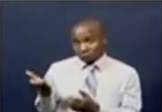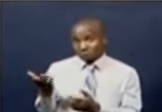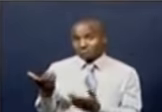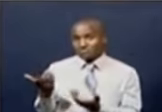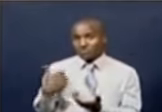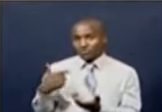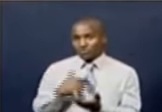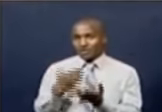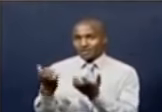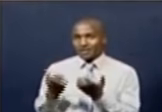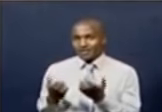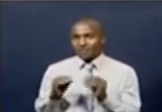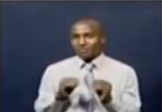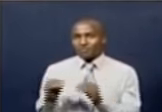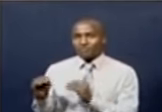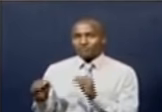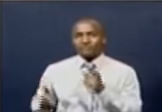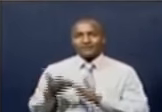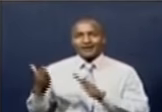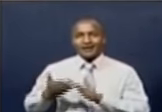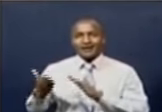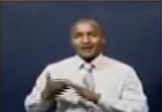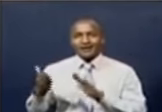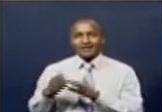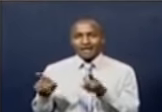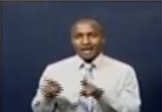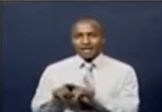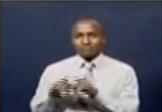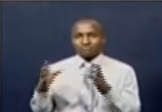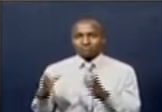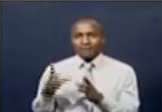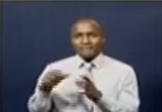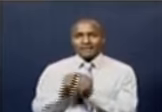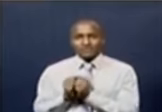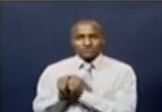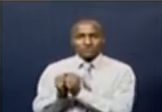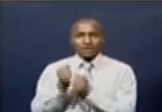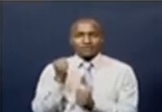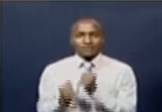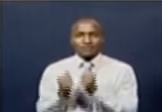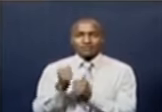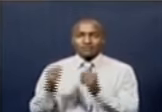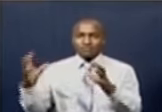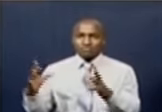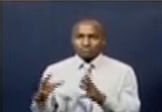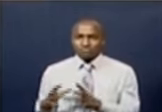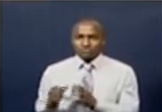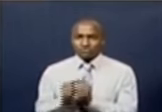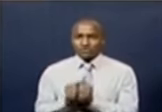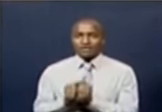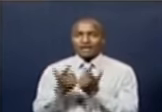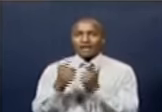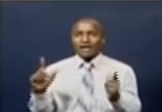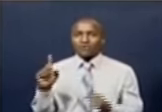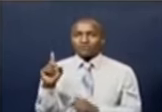we need to move very fast. As athletes, we need to unite, we need to speak the one language and make